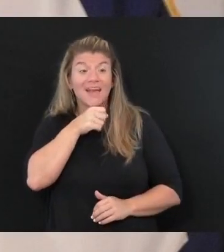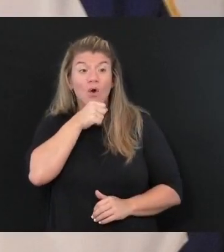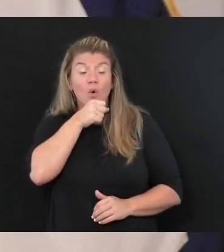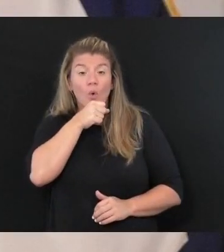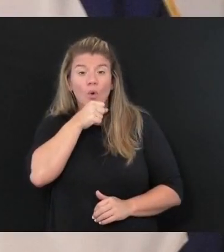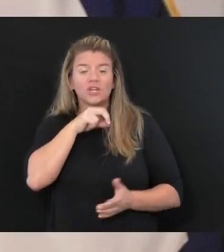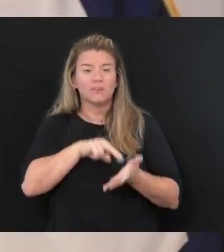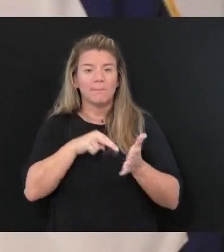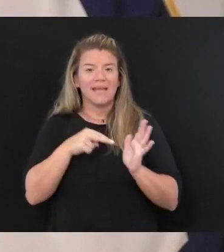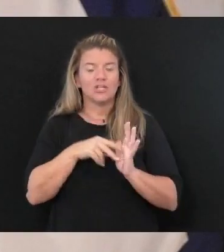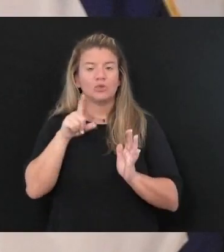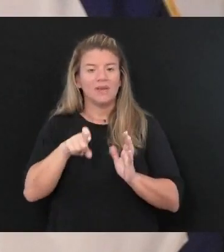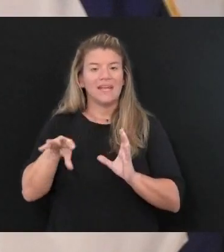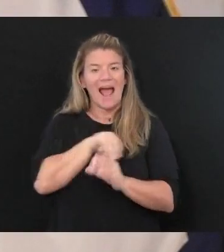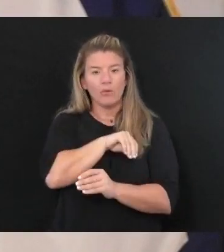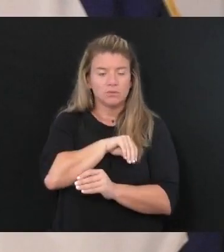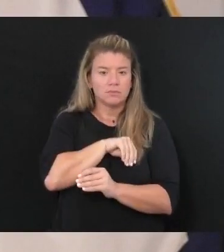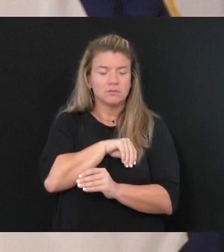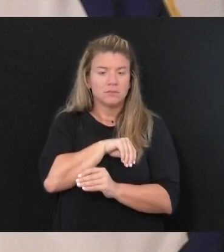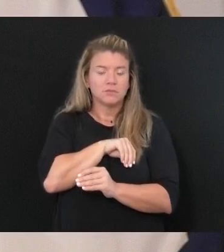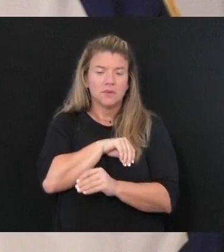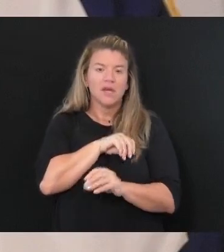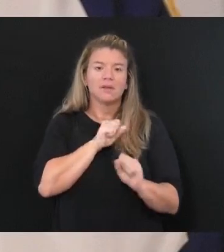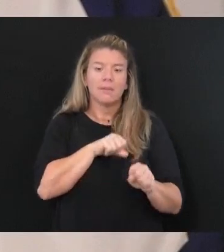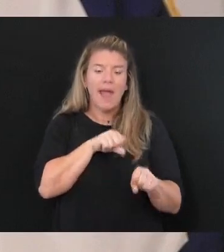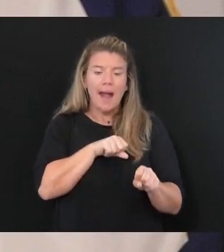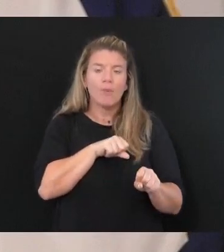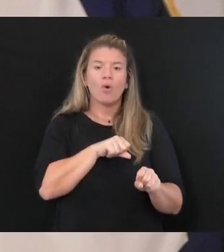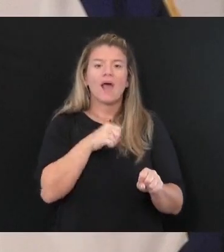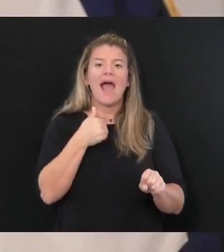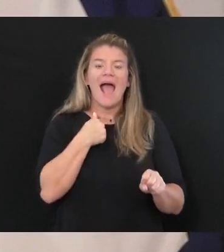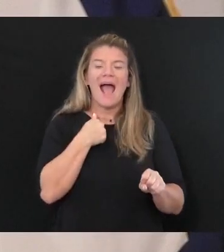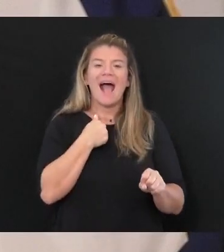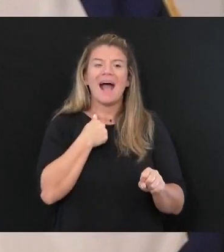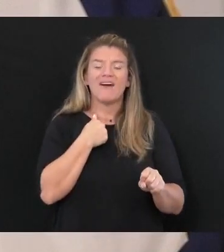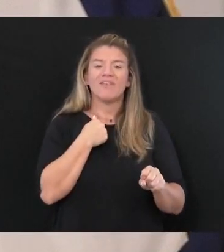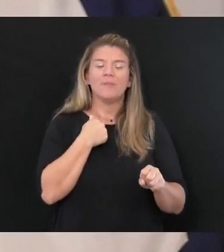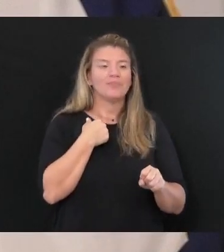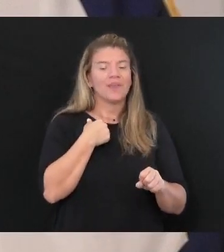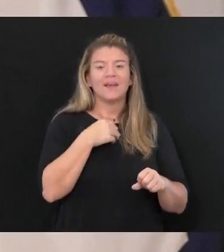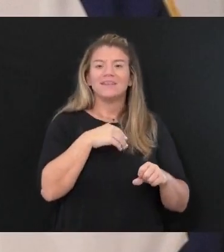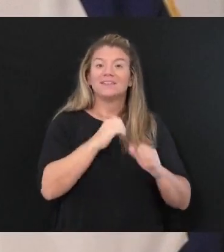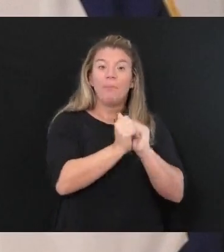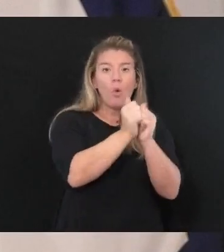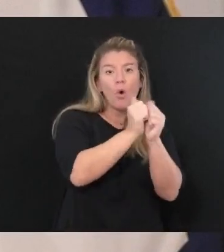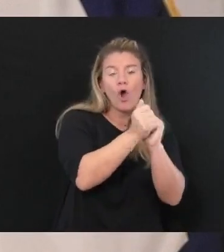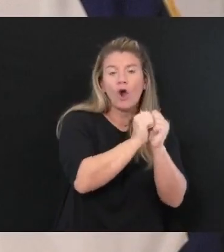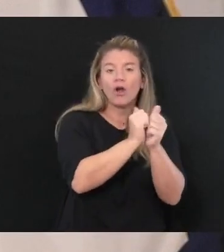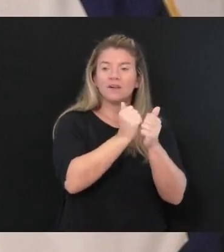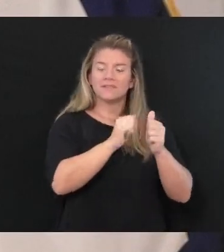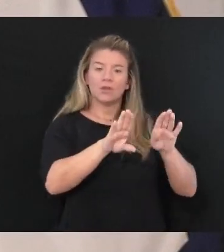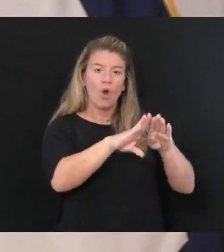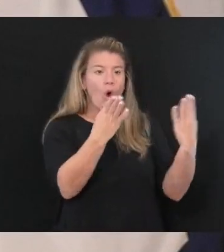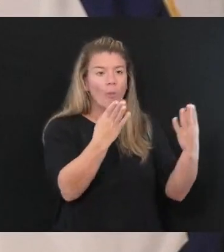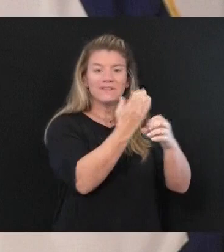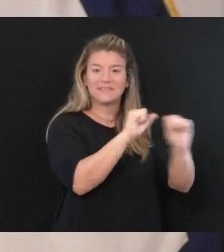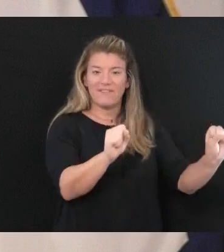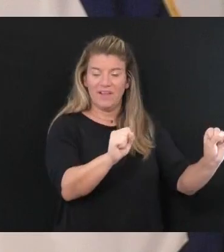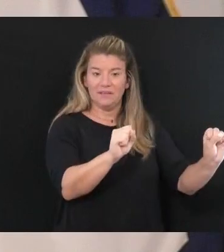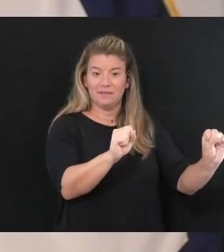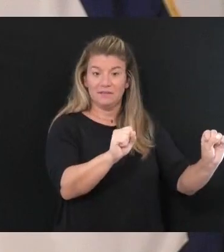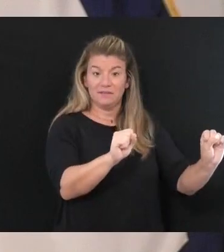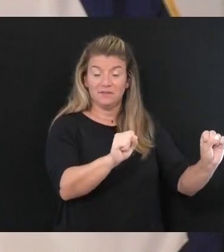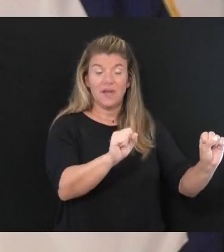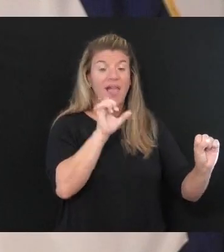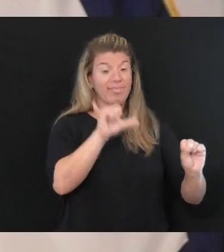of the orange in order to be able to have extracurricular activities or to open the school safely. That's what